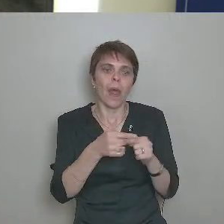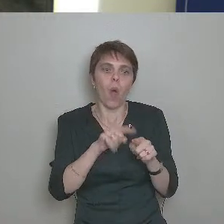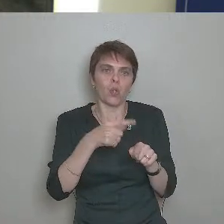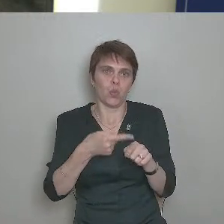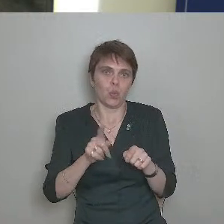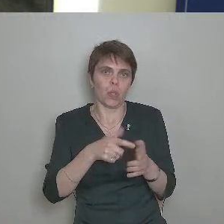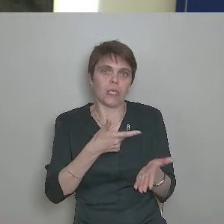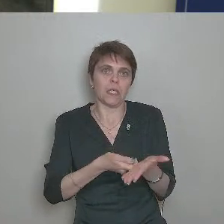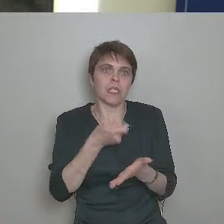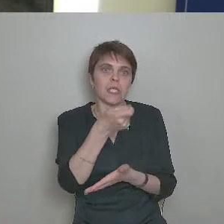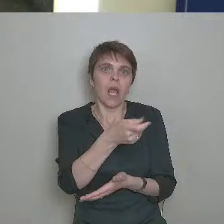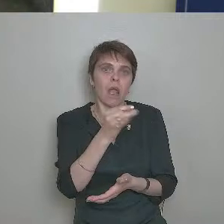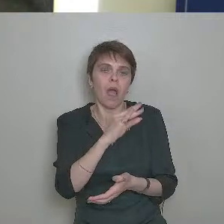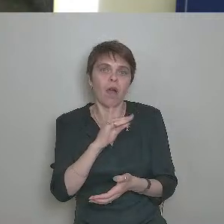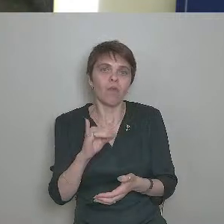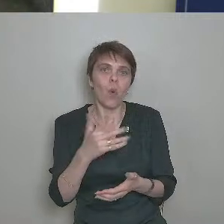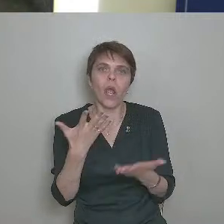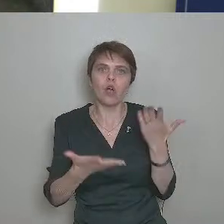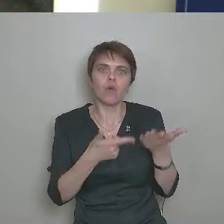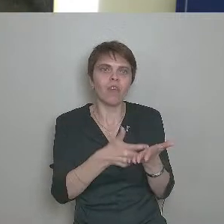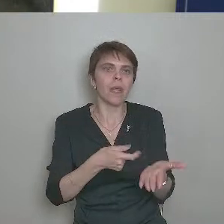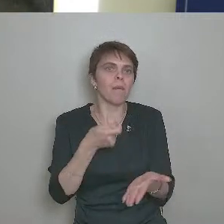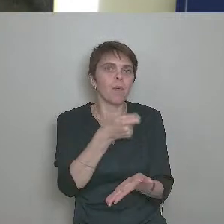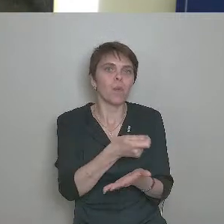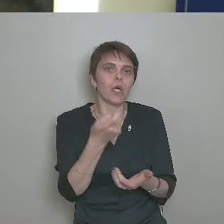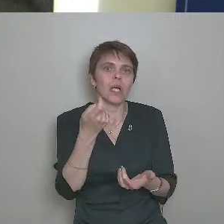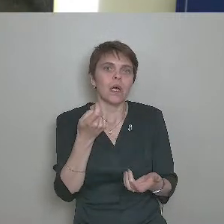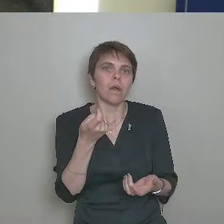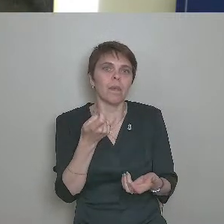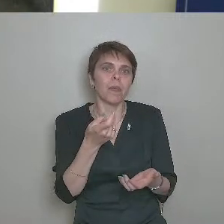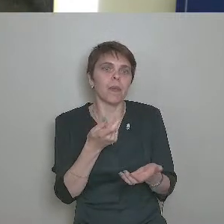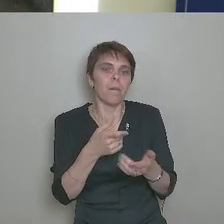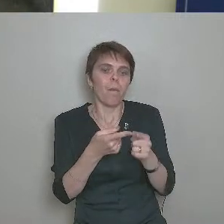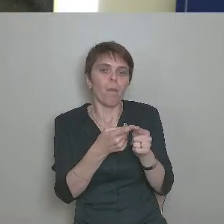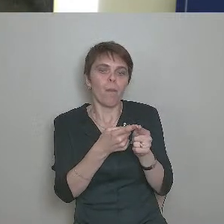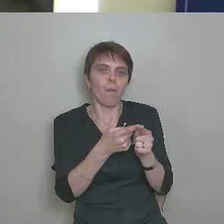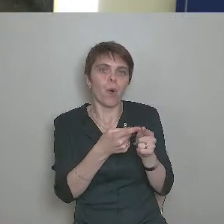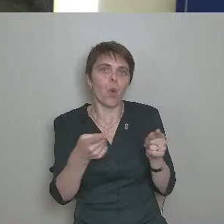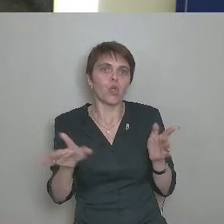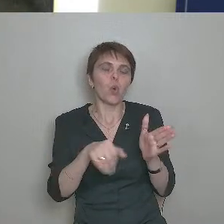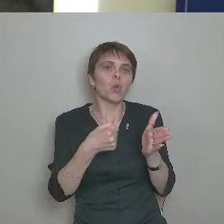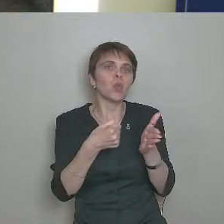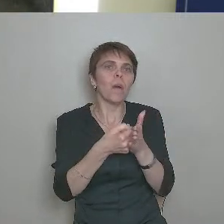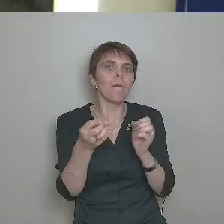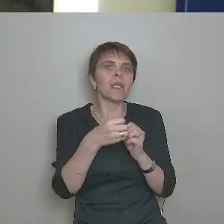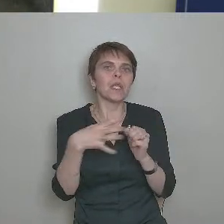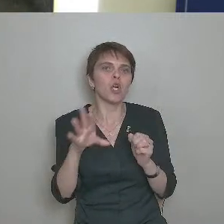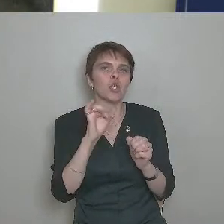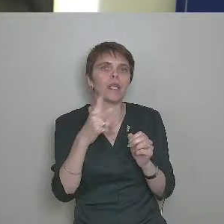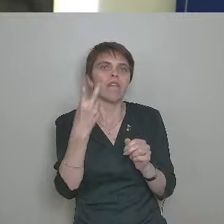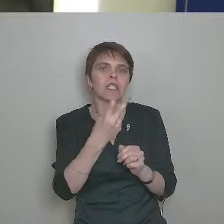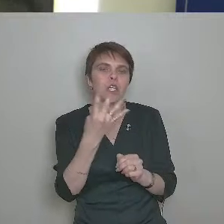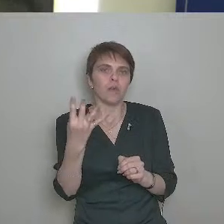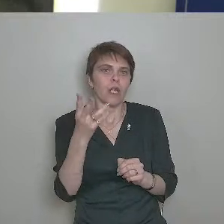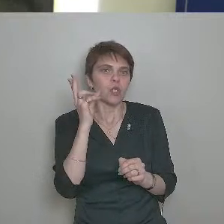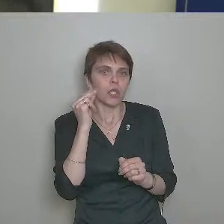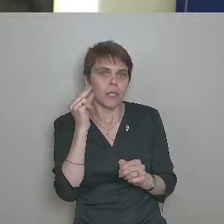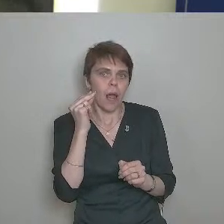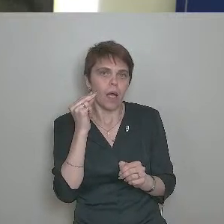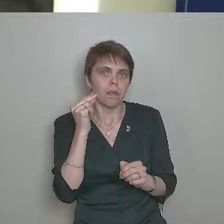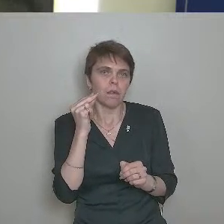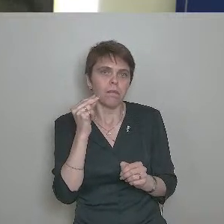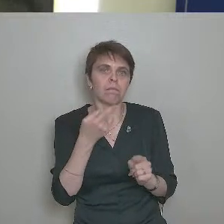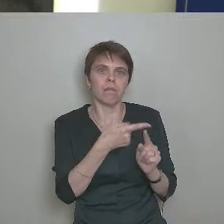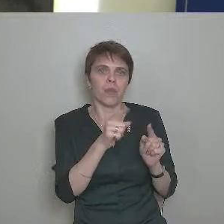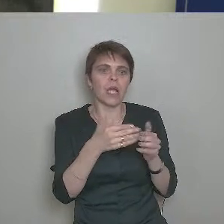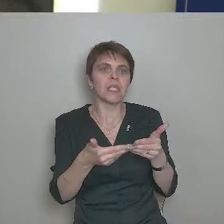provide an answer to this application. So if they are not going to submit this application prior to the 15th or